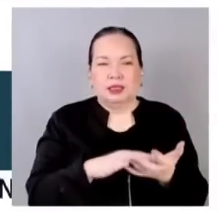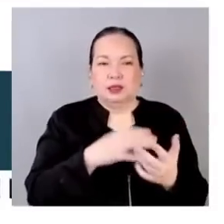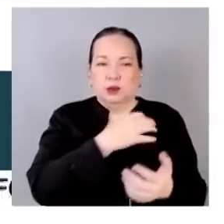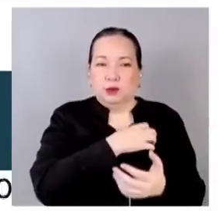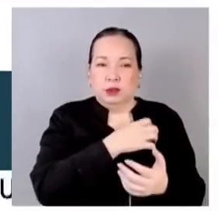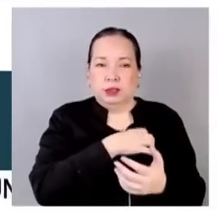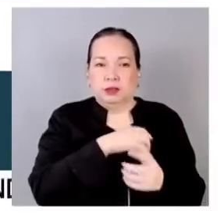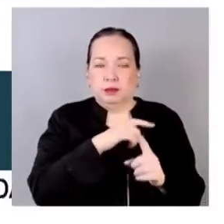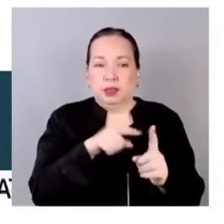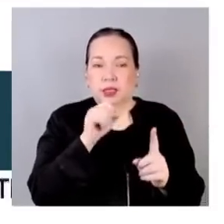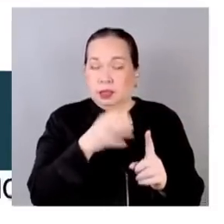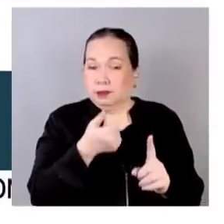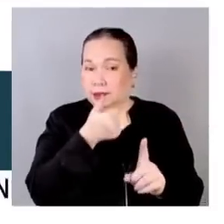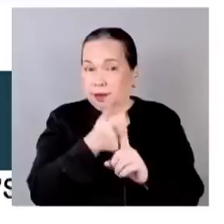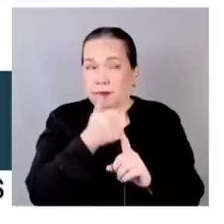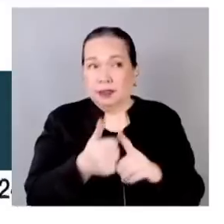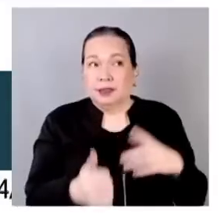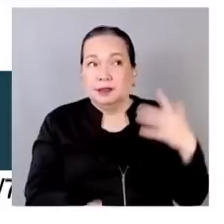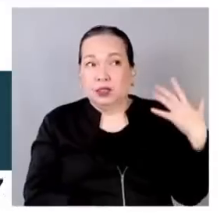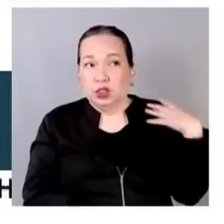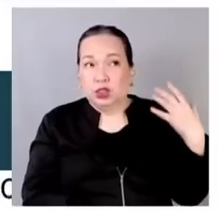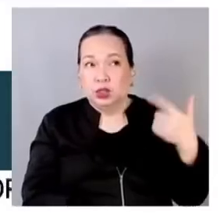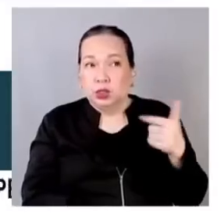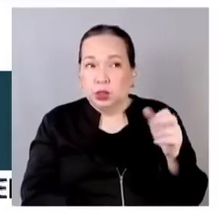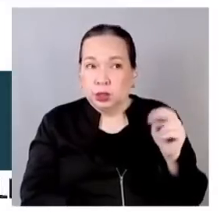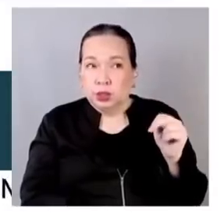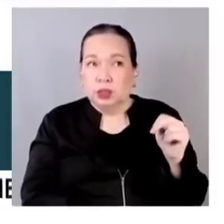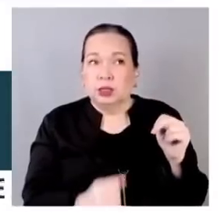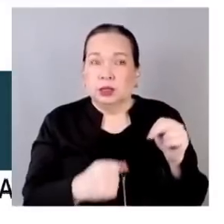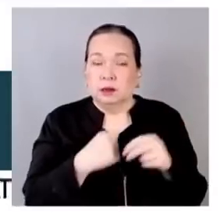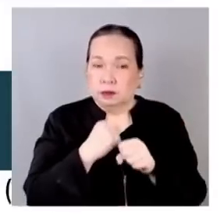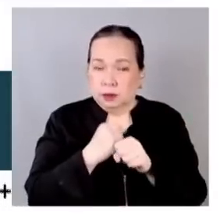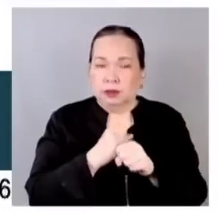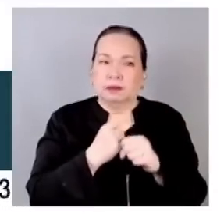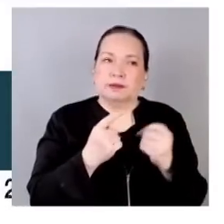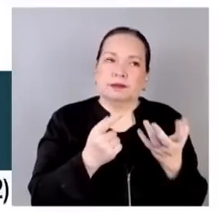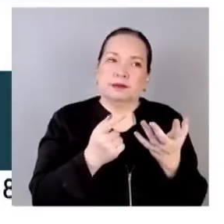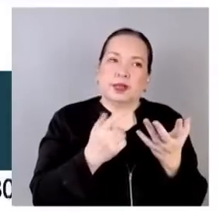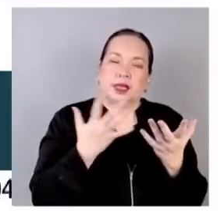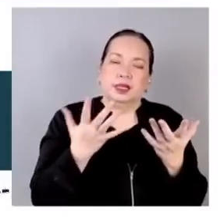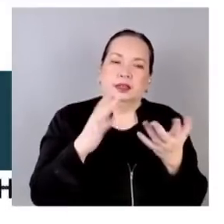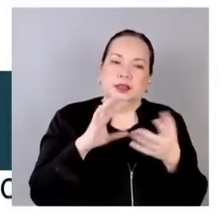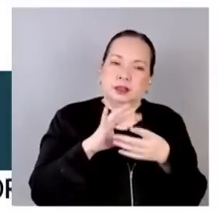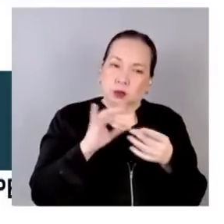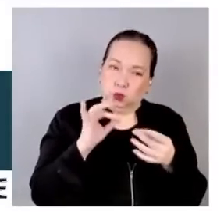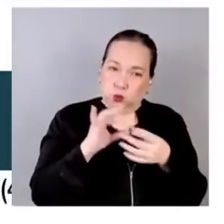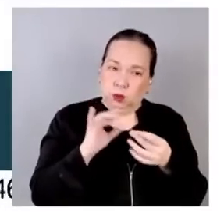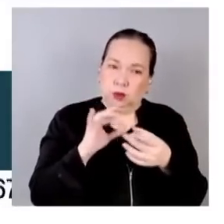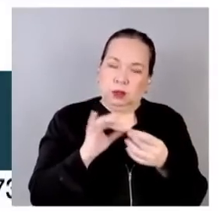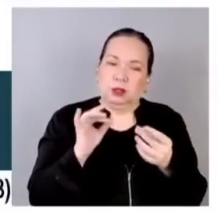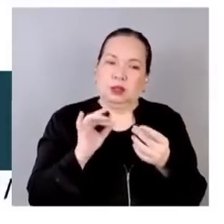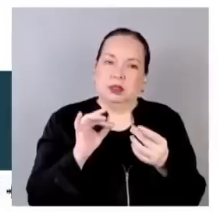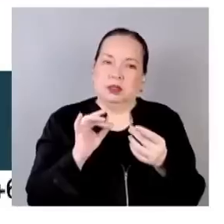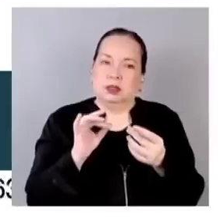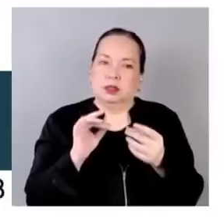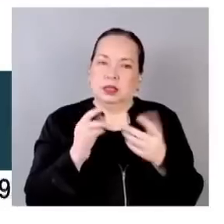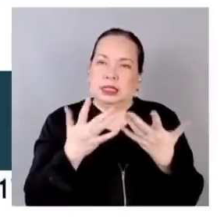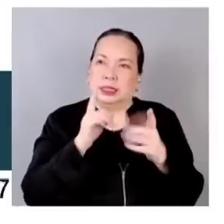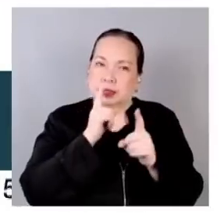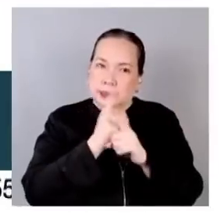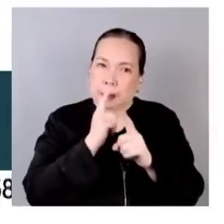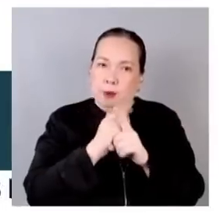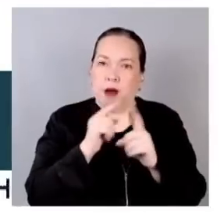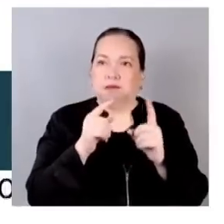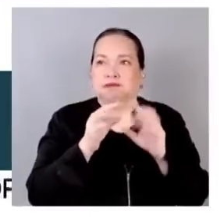general can make such a categorical statement, about, you know, no such